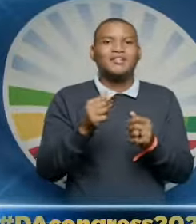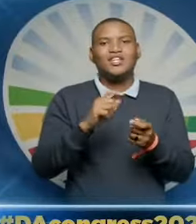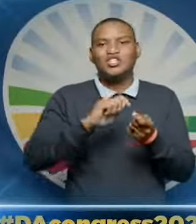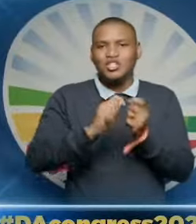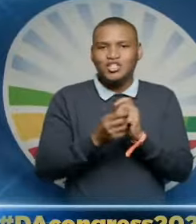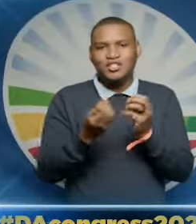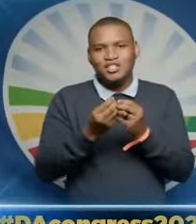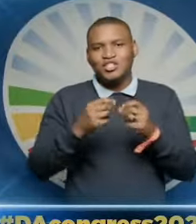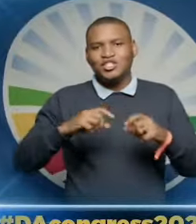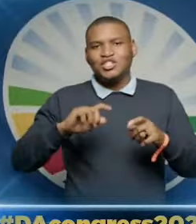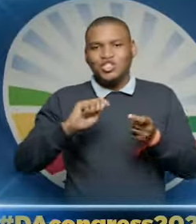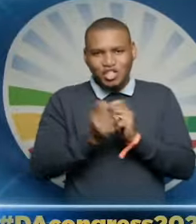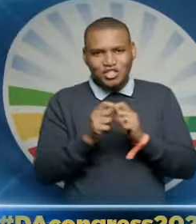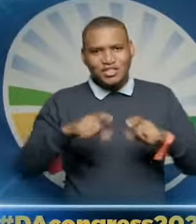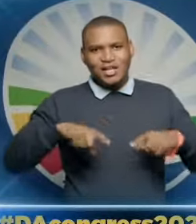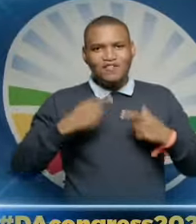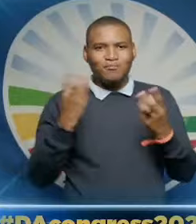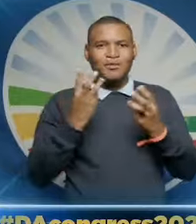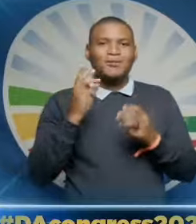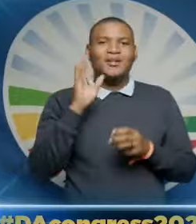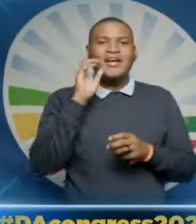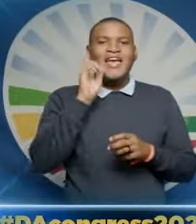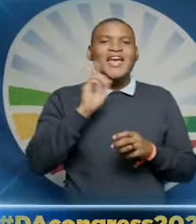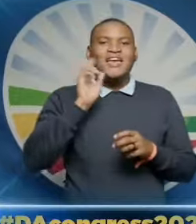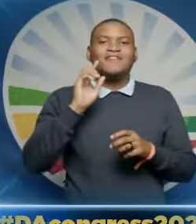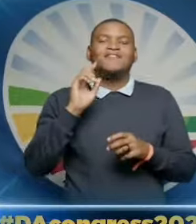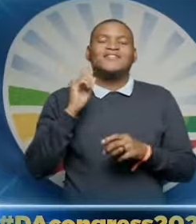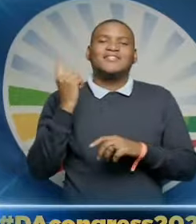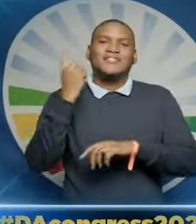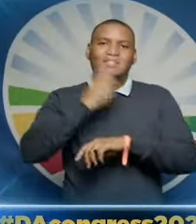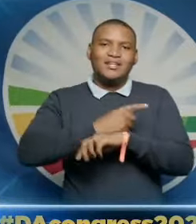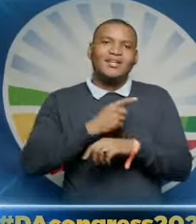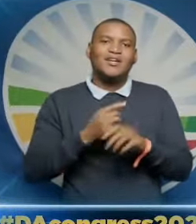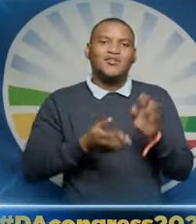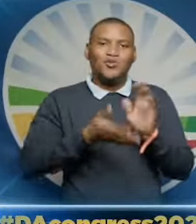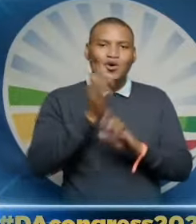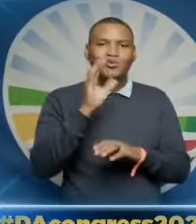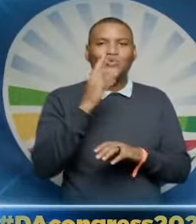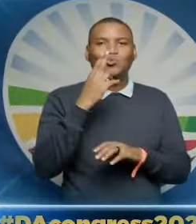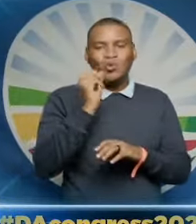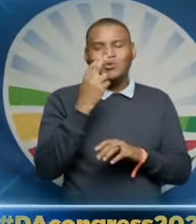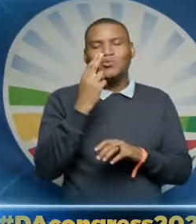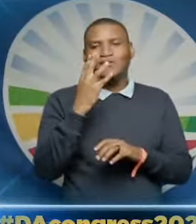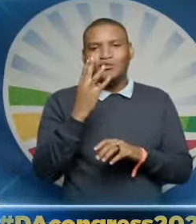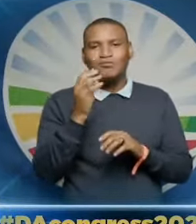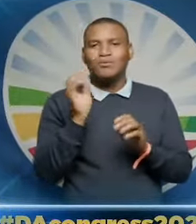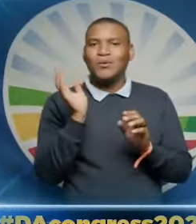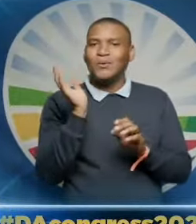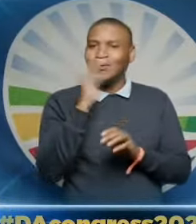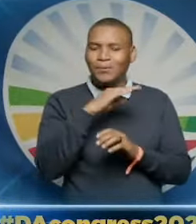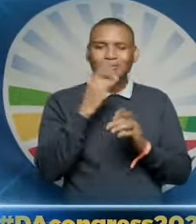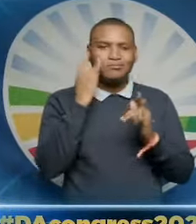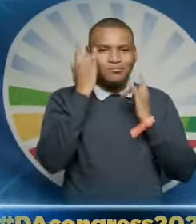the lives of people every single day. And to go out in 2024 unashamedly and go vote for change and go vote